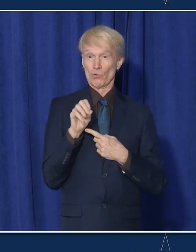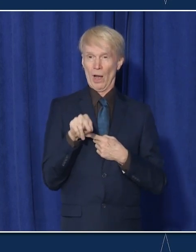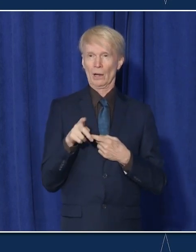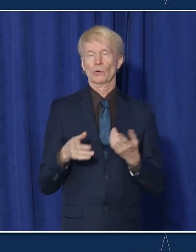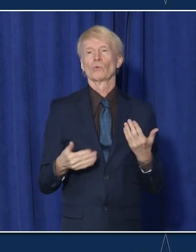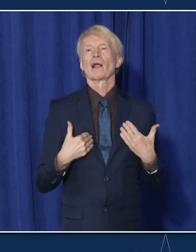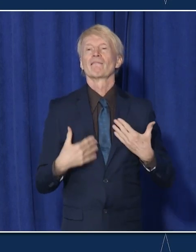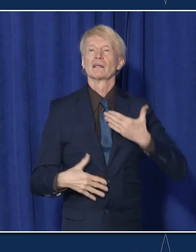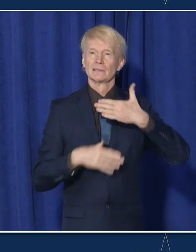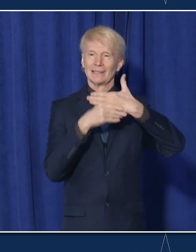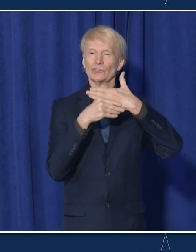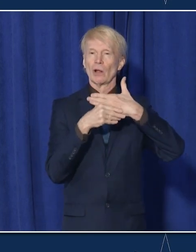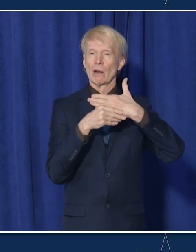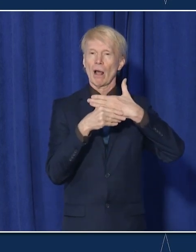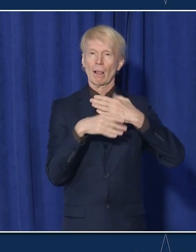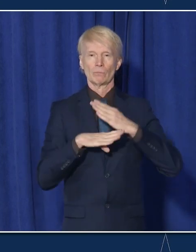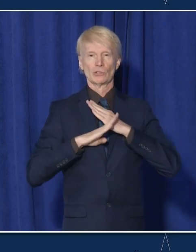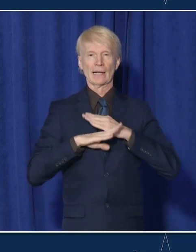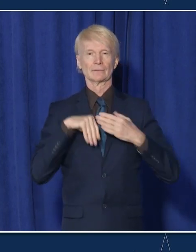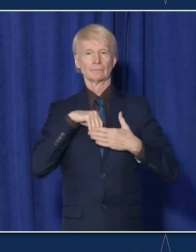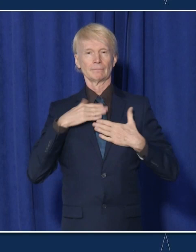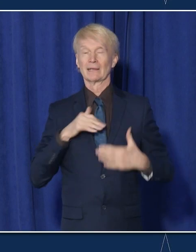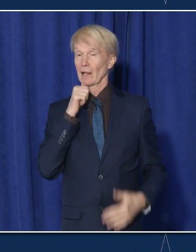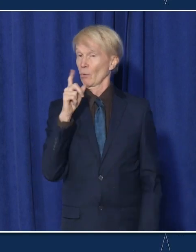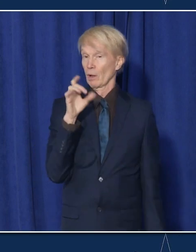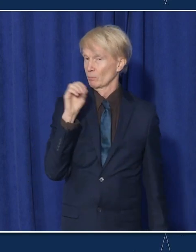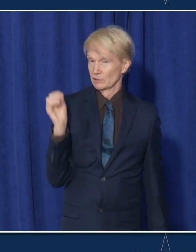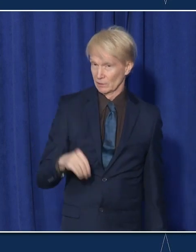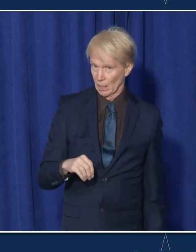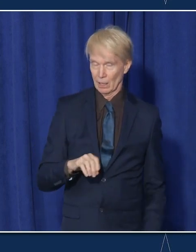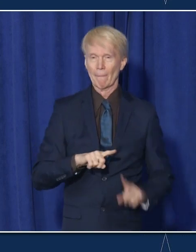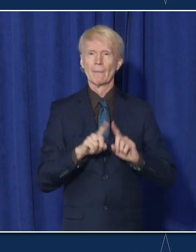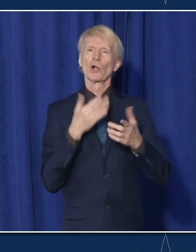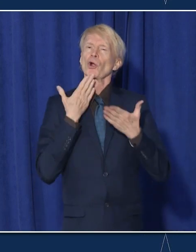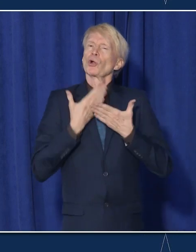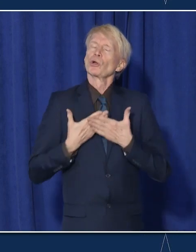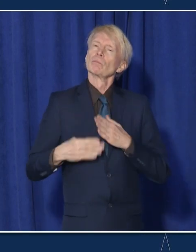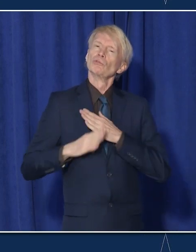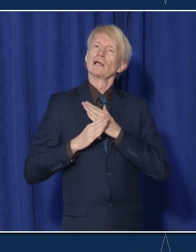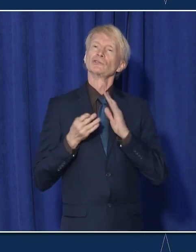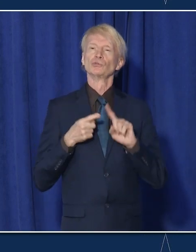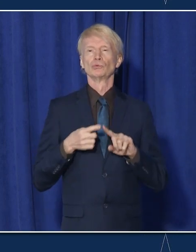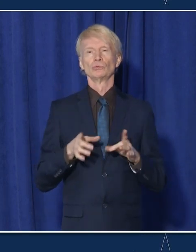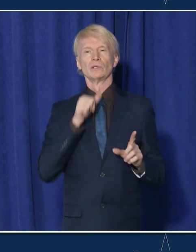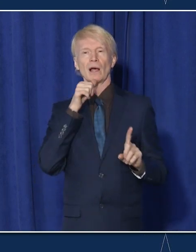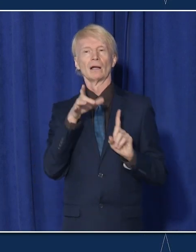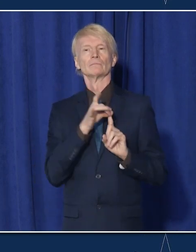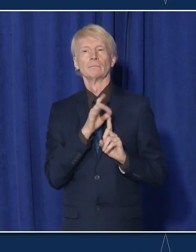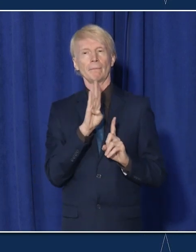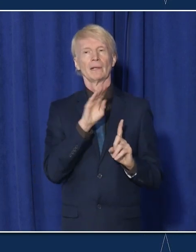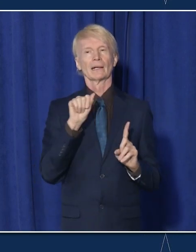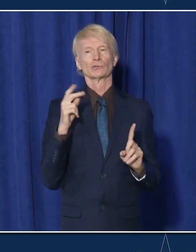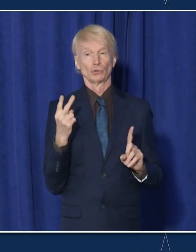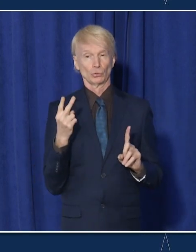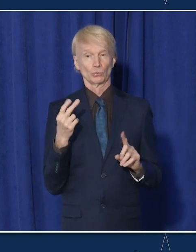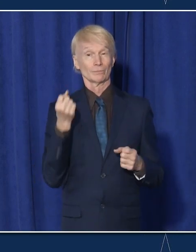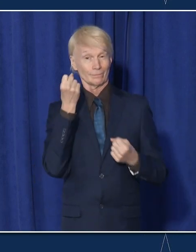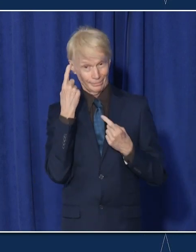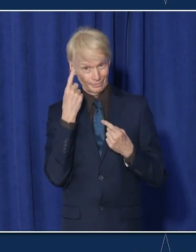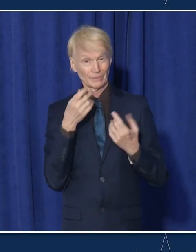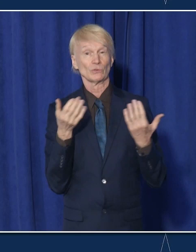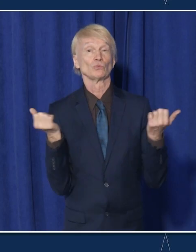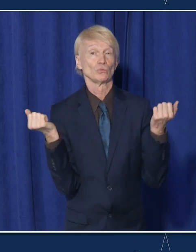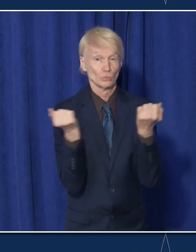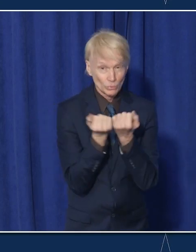additional protection, we expect. Not 100% protection, but good protection against BA2. That paired with being up to